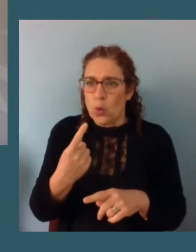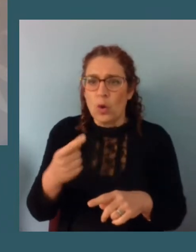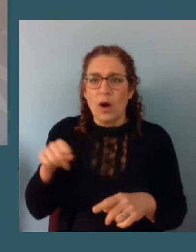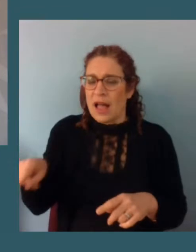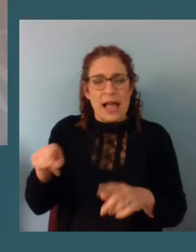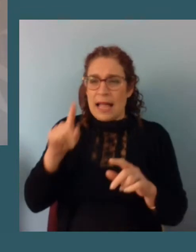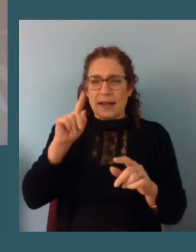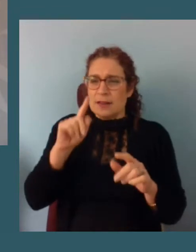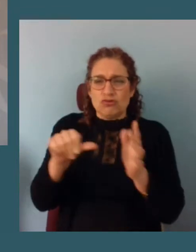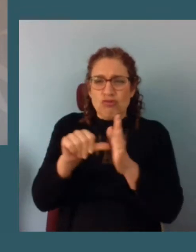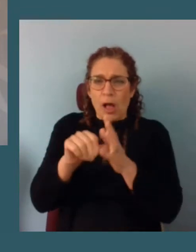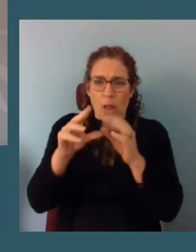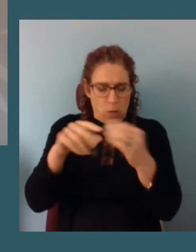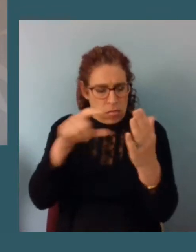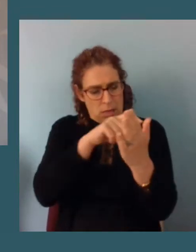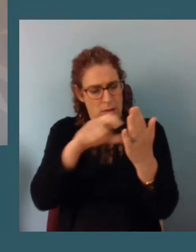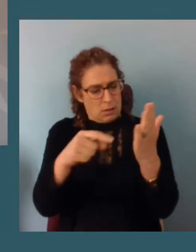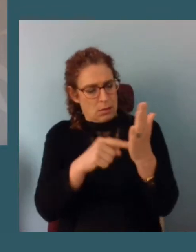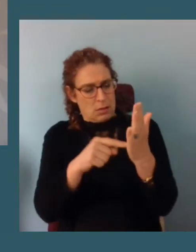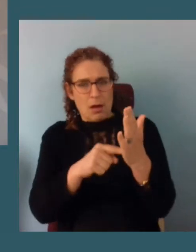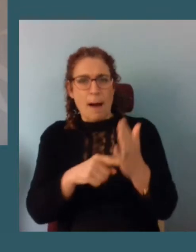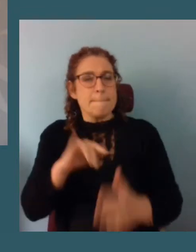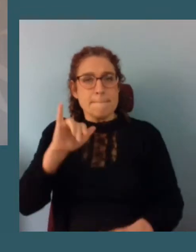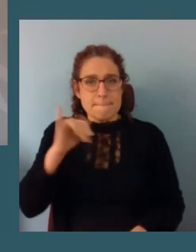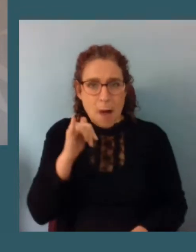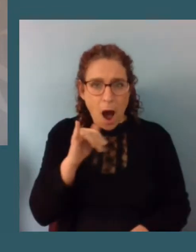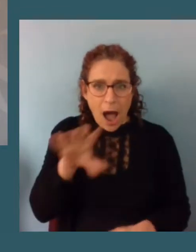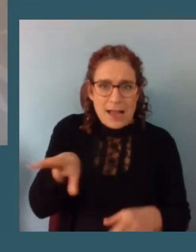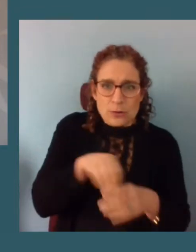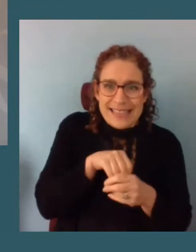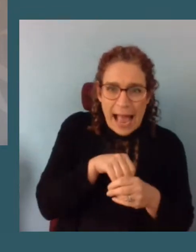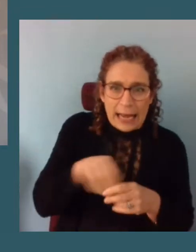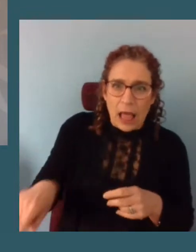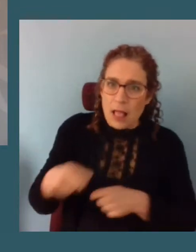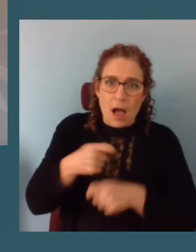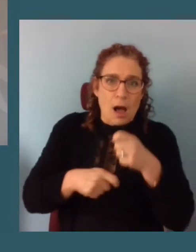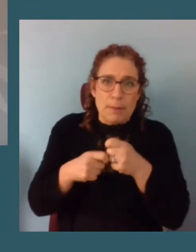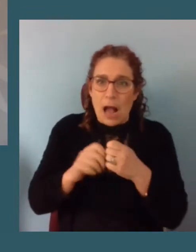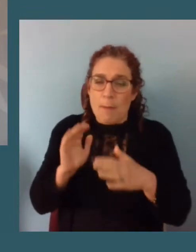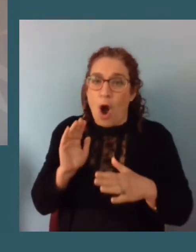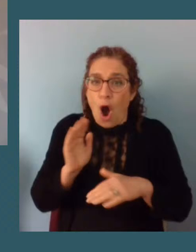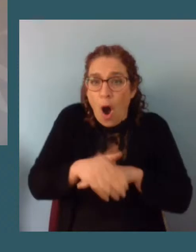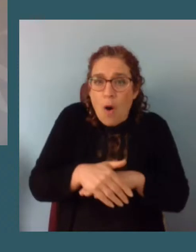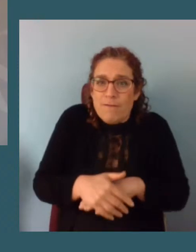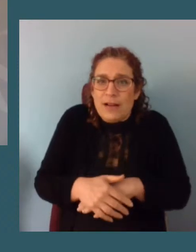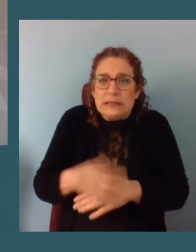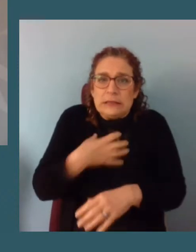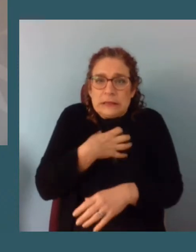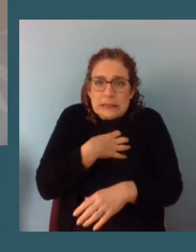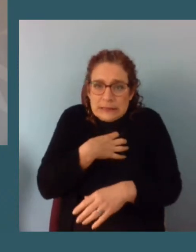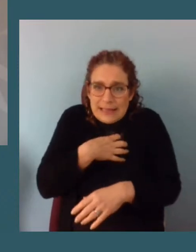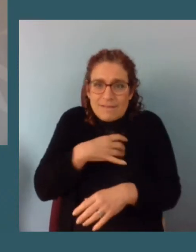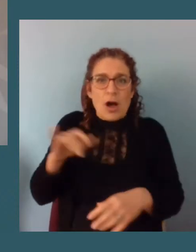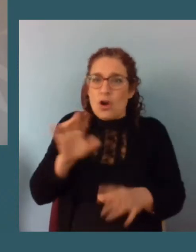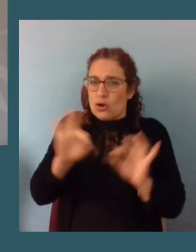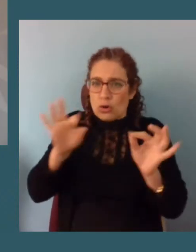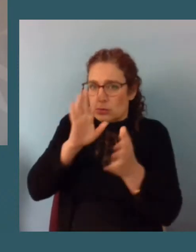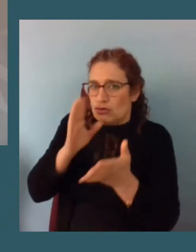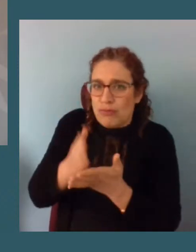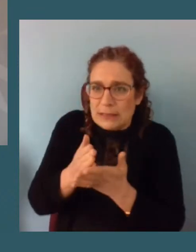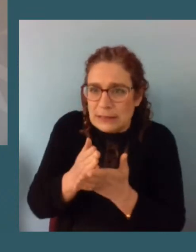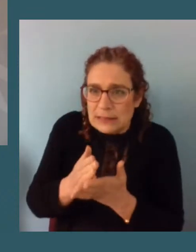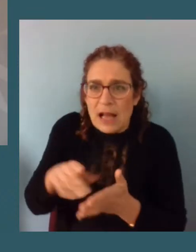also trust issues when eating out. They become over-selective. They have brand loyalty,